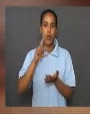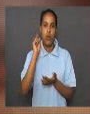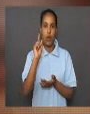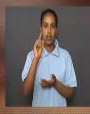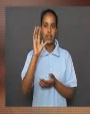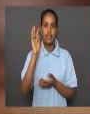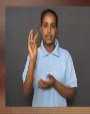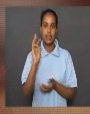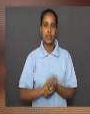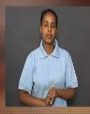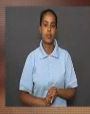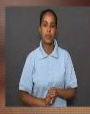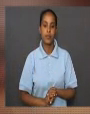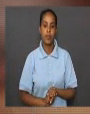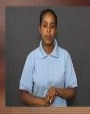2.16?